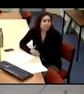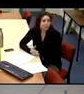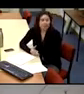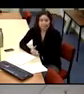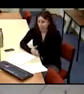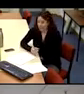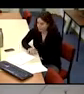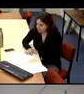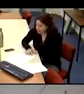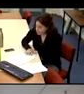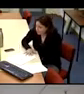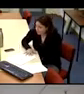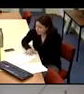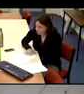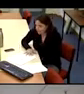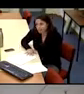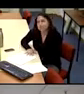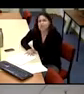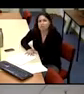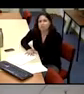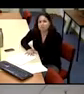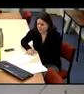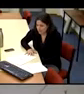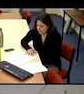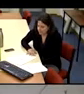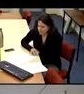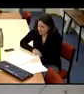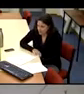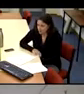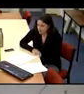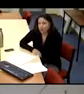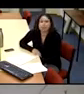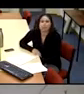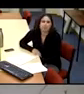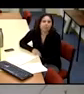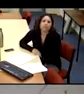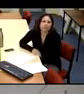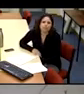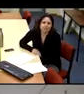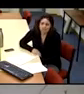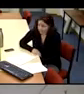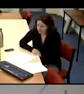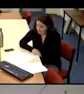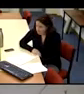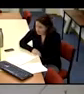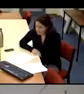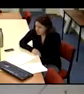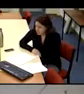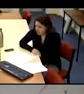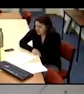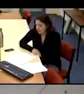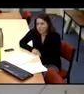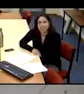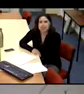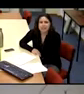forcibly displaced and on the move. As a result, many countries around the world are facing huge challenges in how to manage